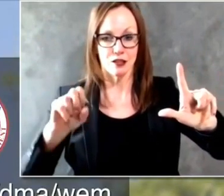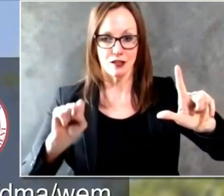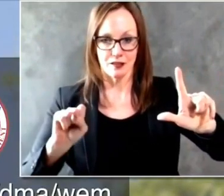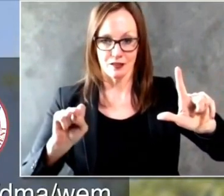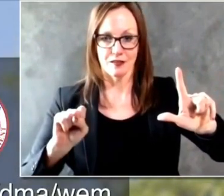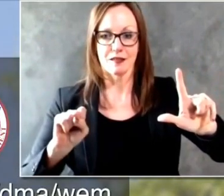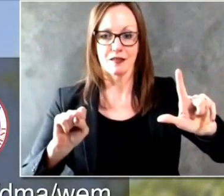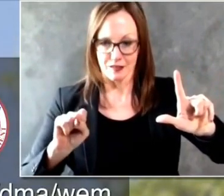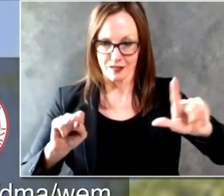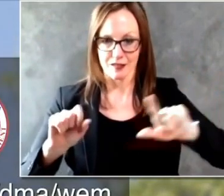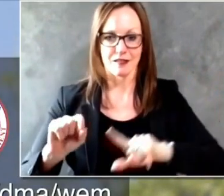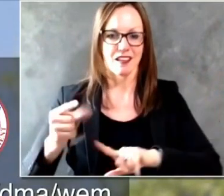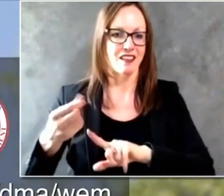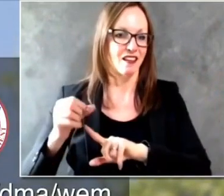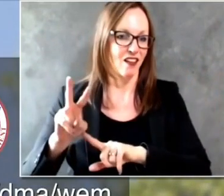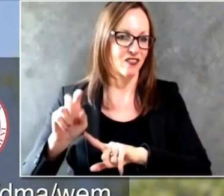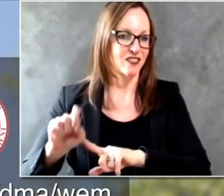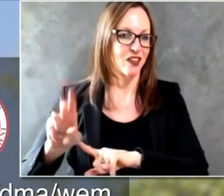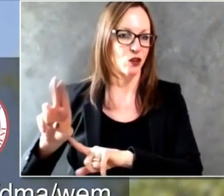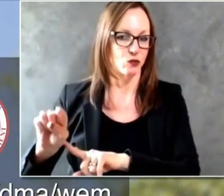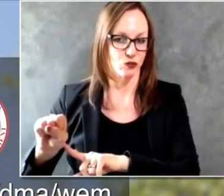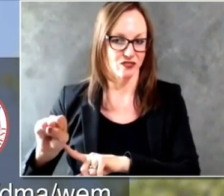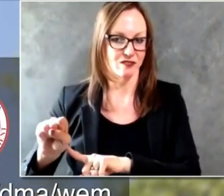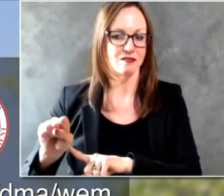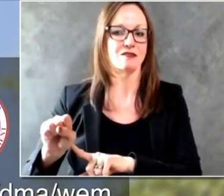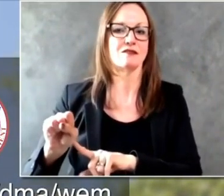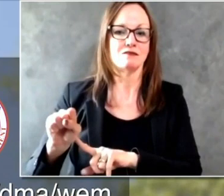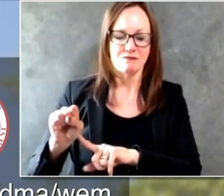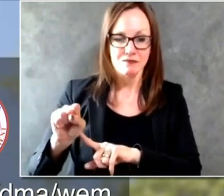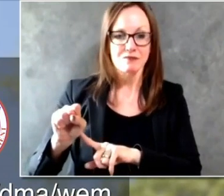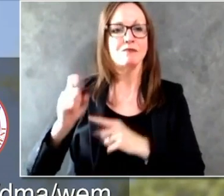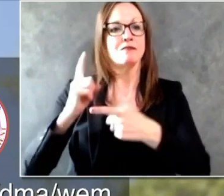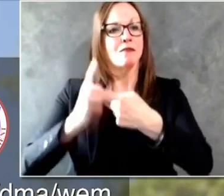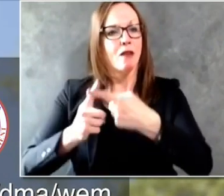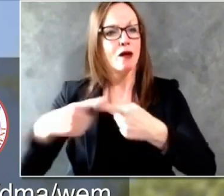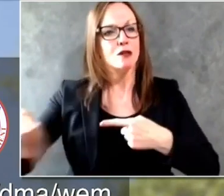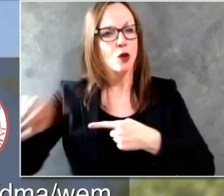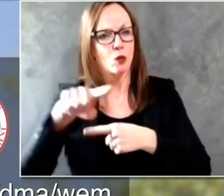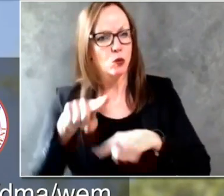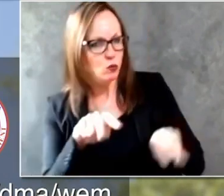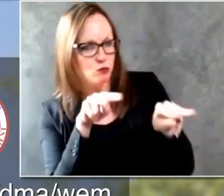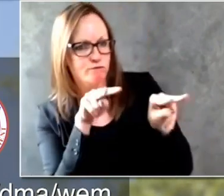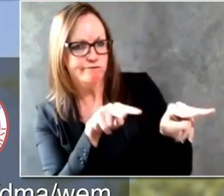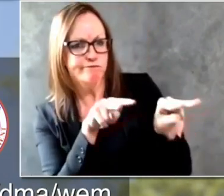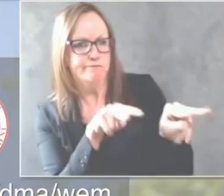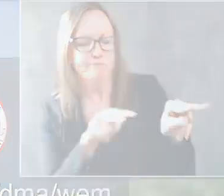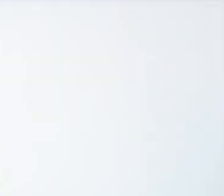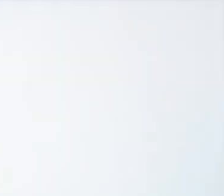Department of Children and Families, and Wisconsin Emergency Management. Be safe and have a good afternoon.